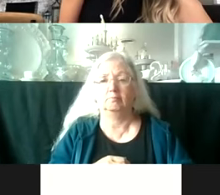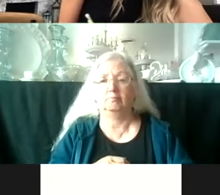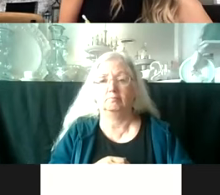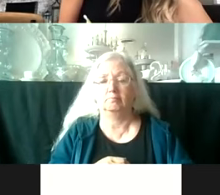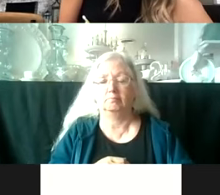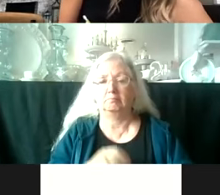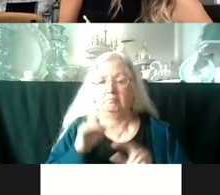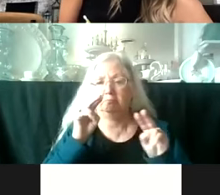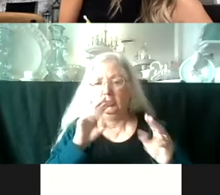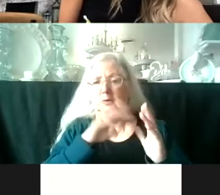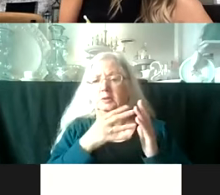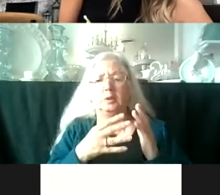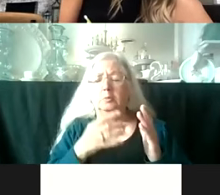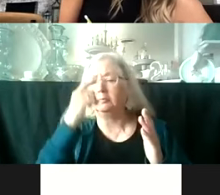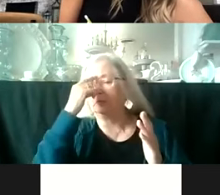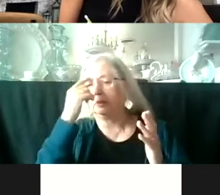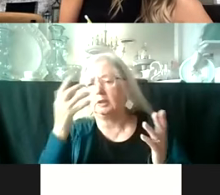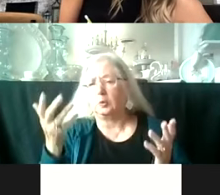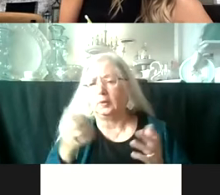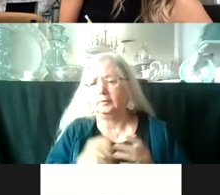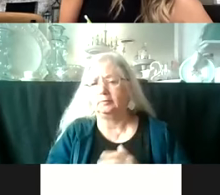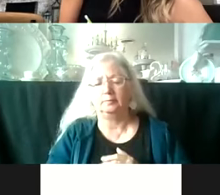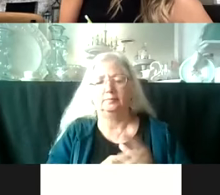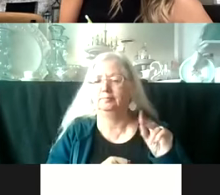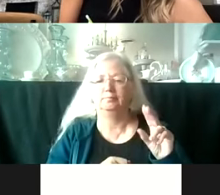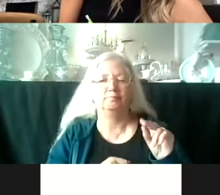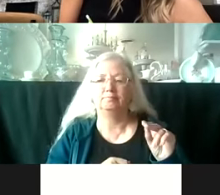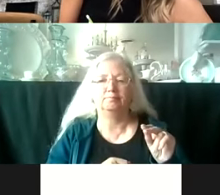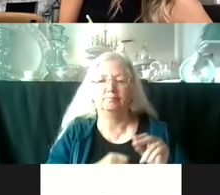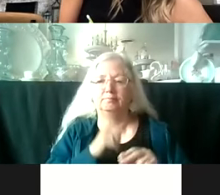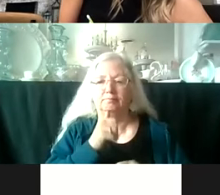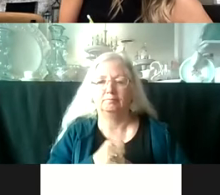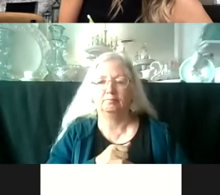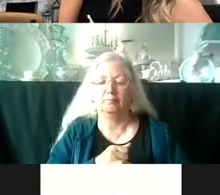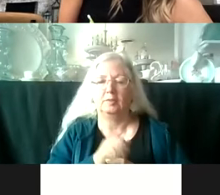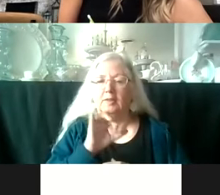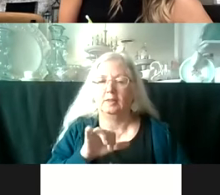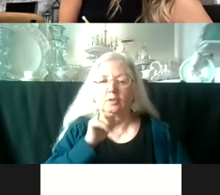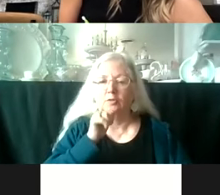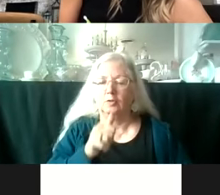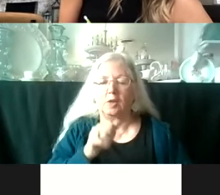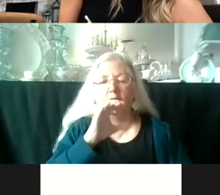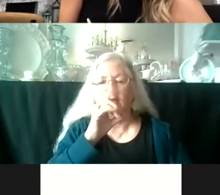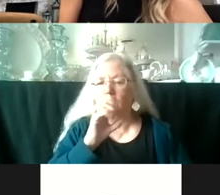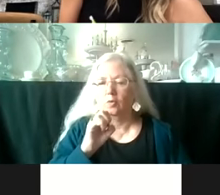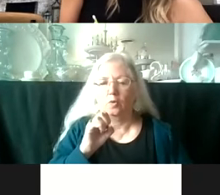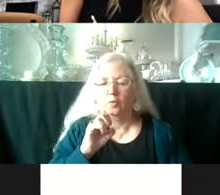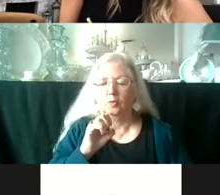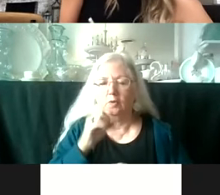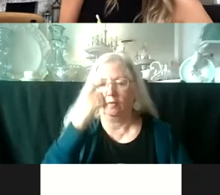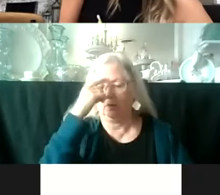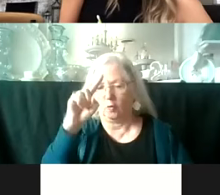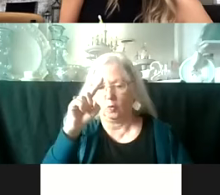Looking at the table, what do you think? No, exactly. So these do not code